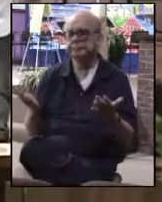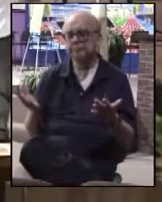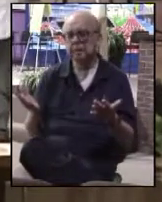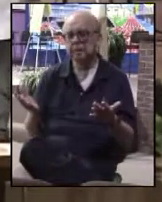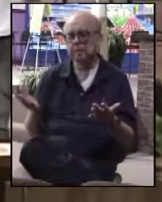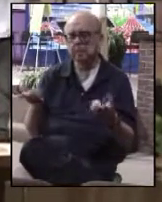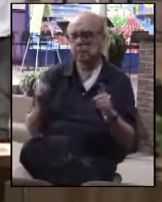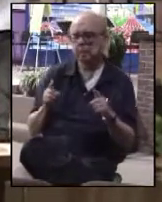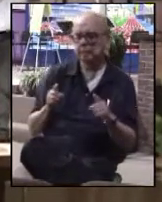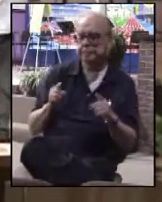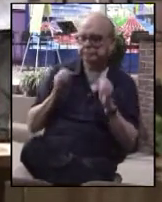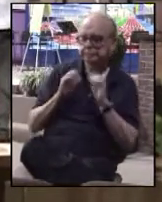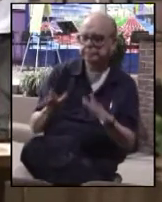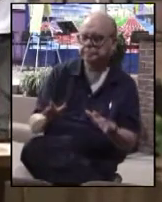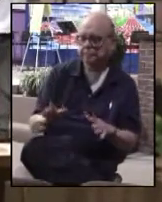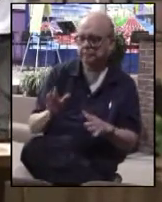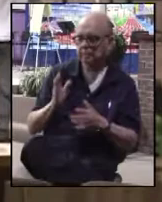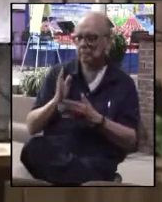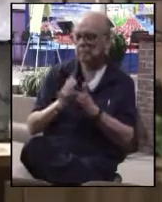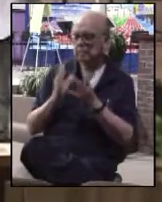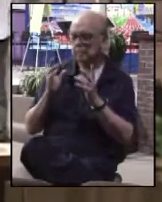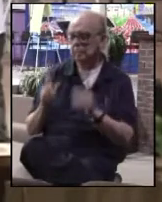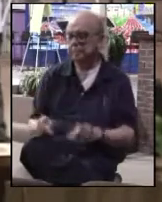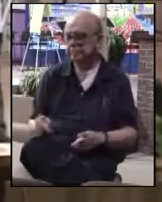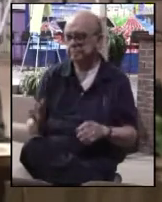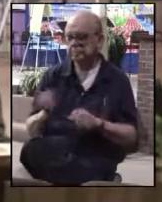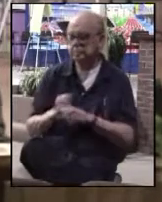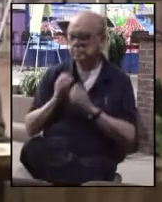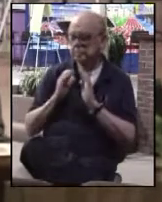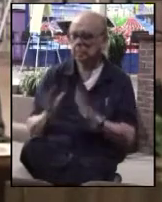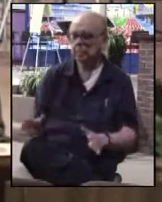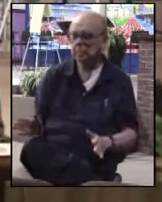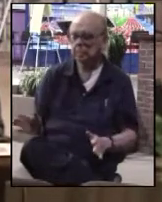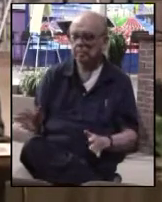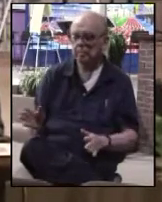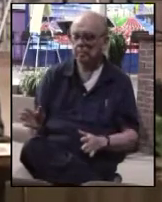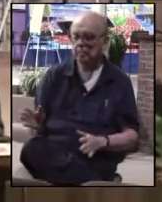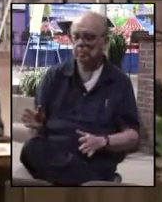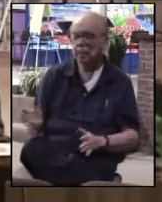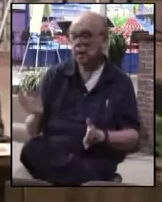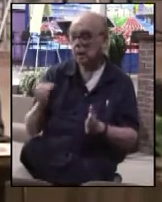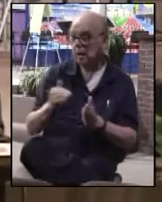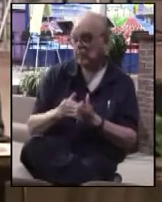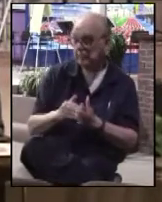when you bless someone you get a blessing in return